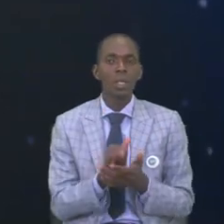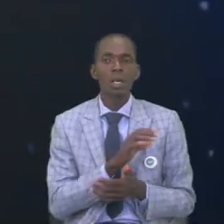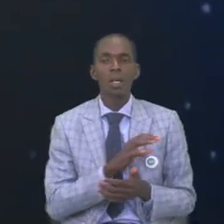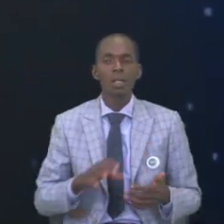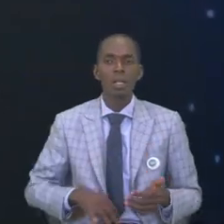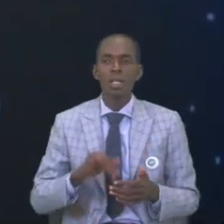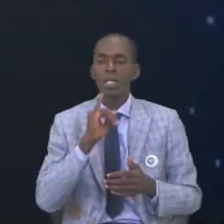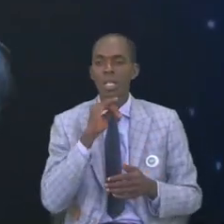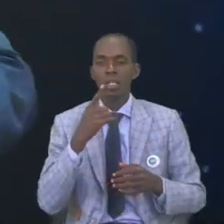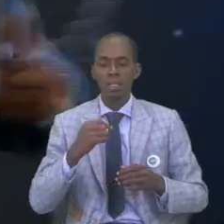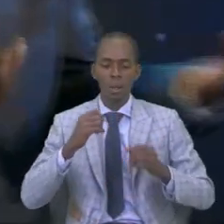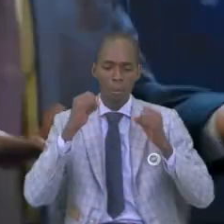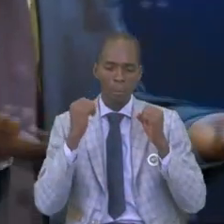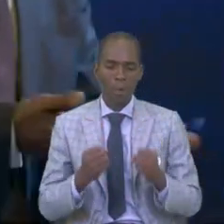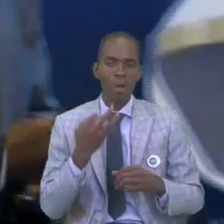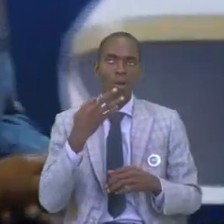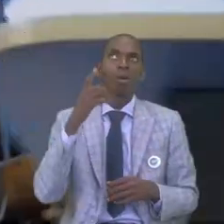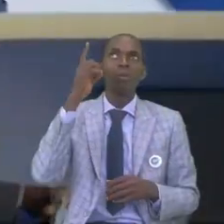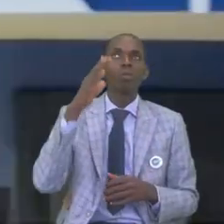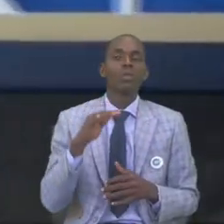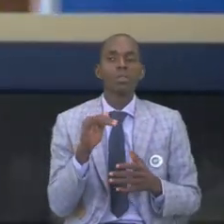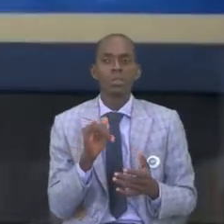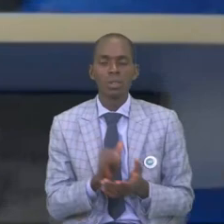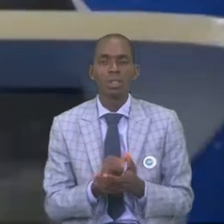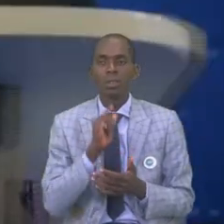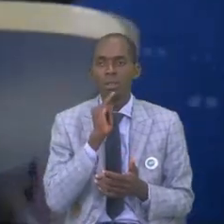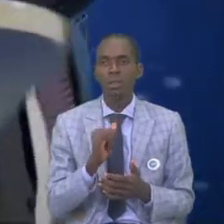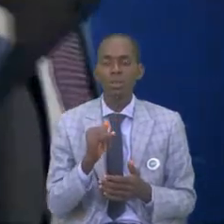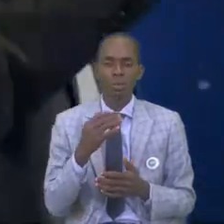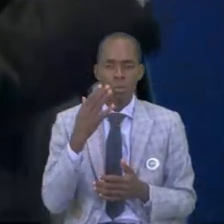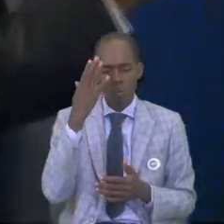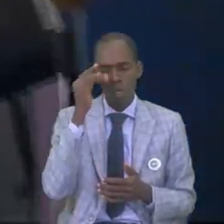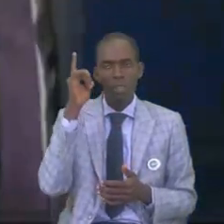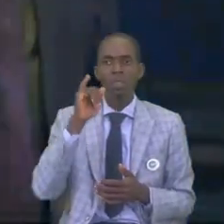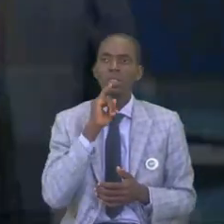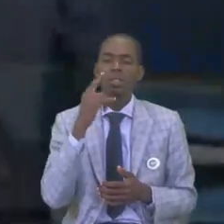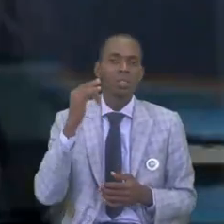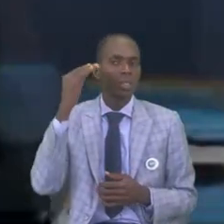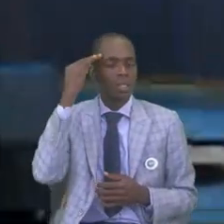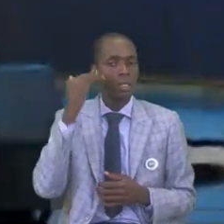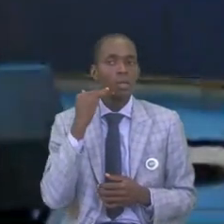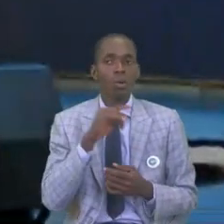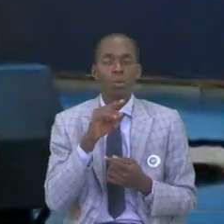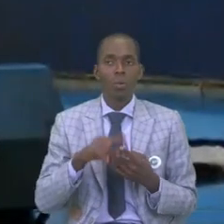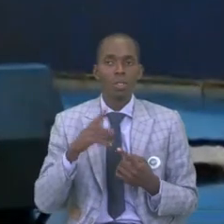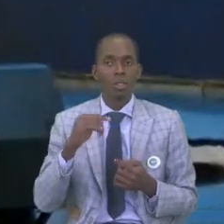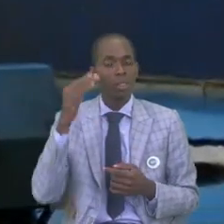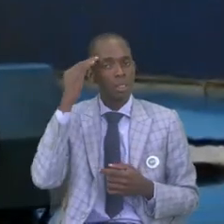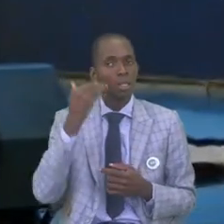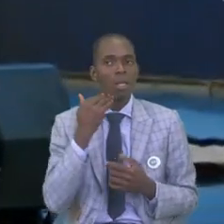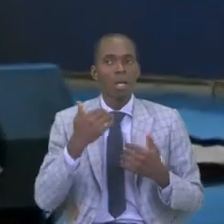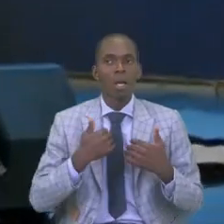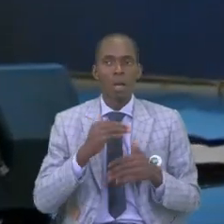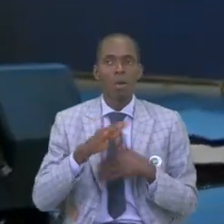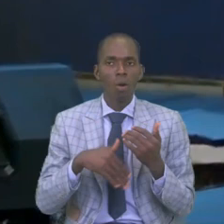power of God. And that's what it means to be the head. When the head has all the thinking